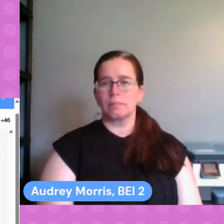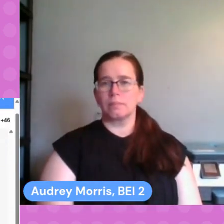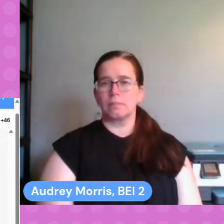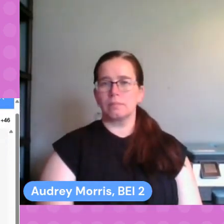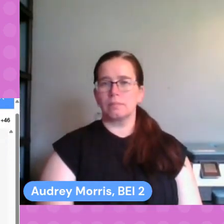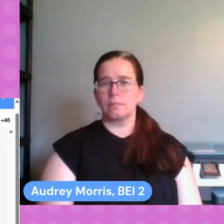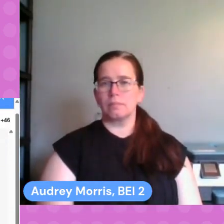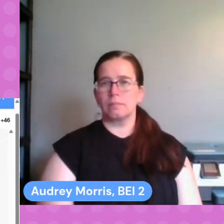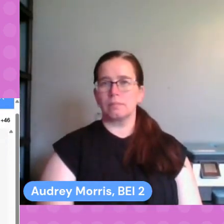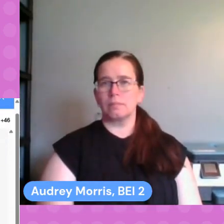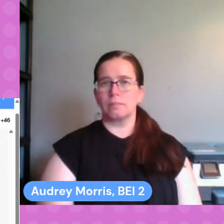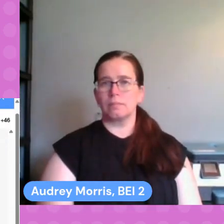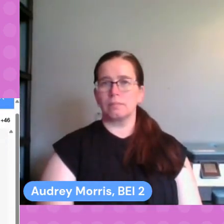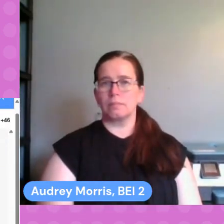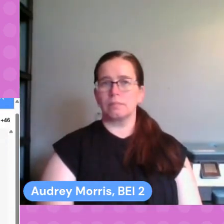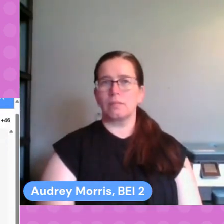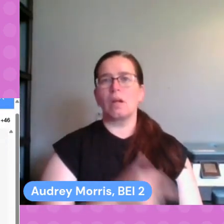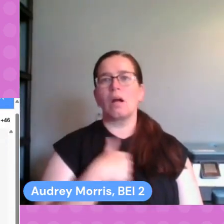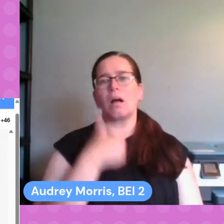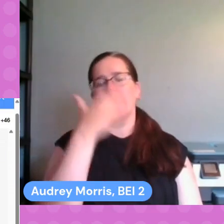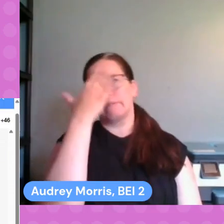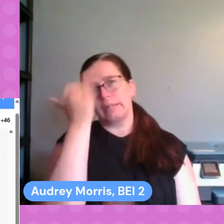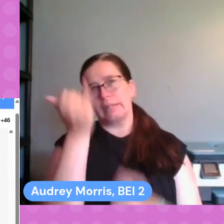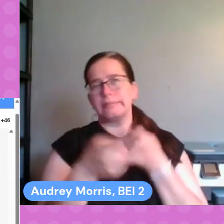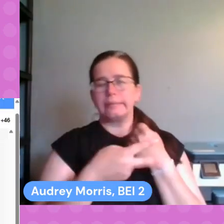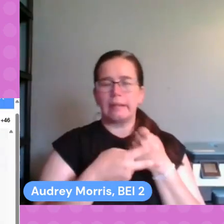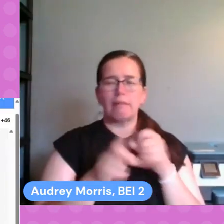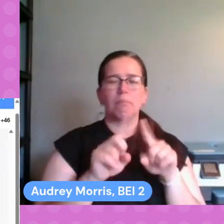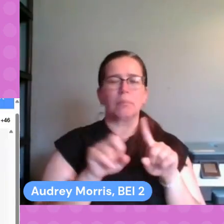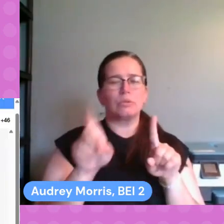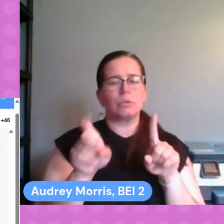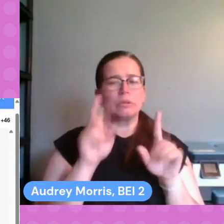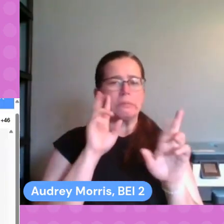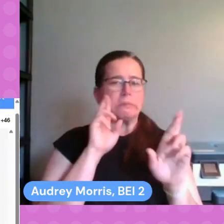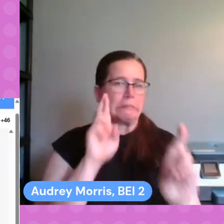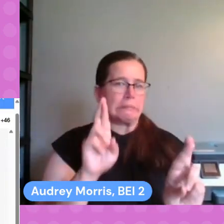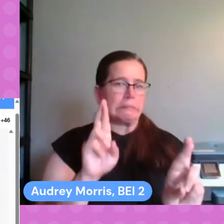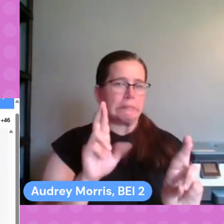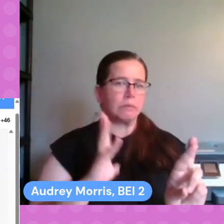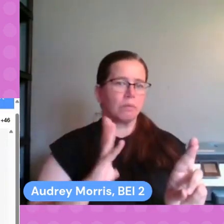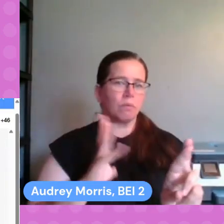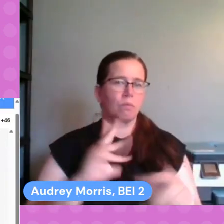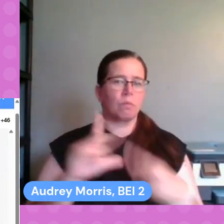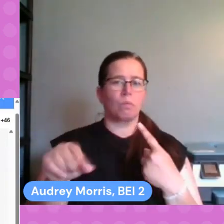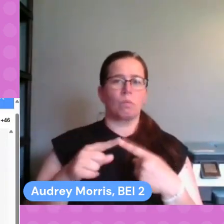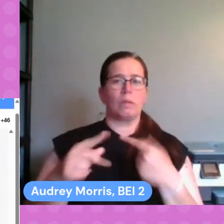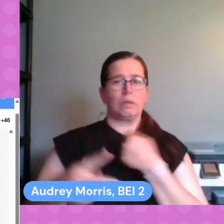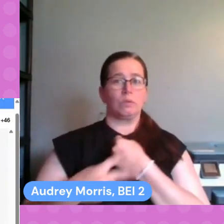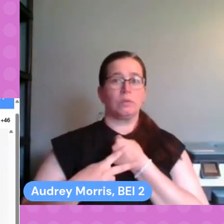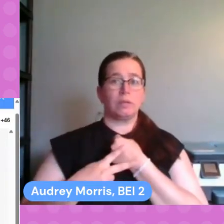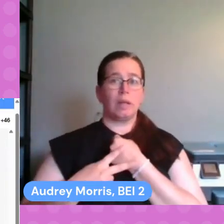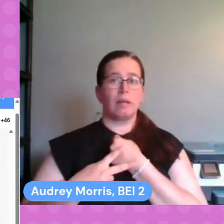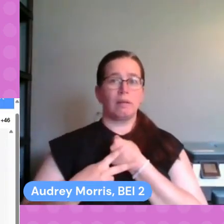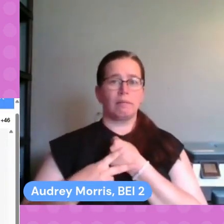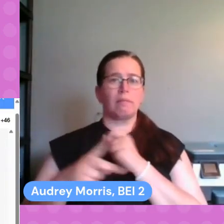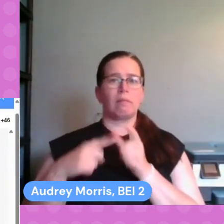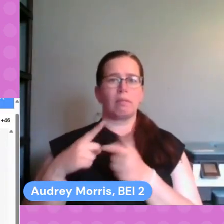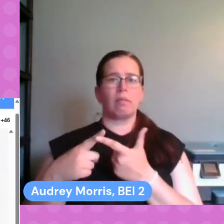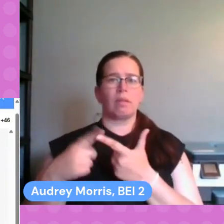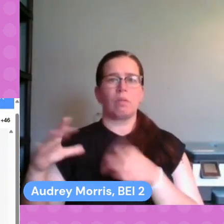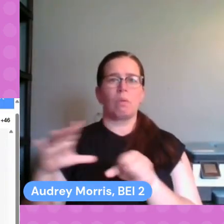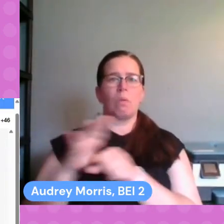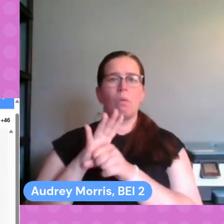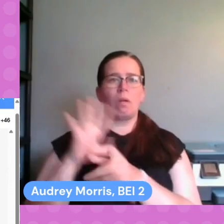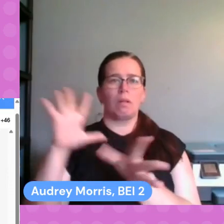Oh, I did forget to save it there, but it should be okay. It when you save it, then it has the whole context of the